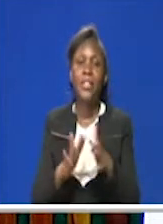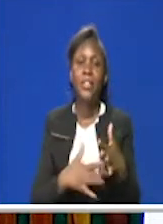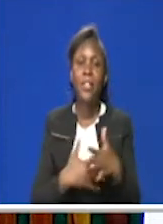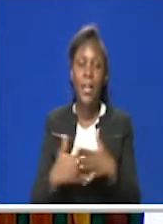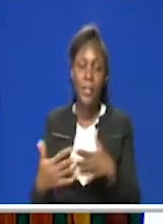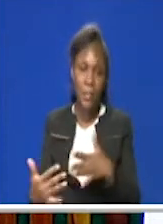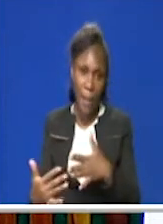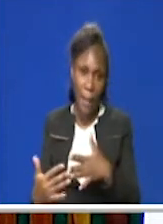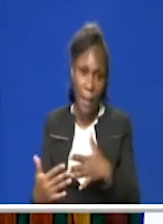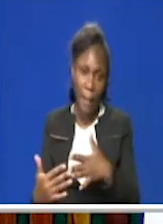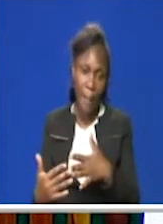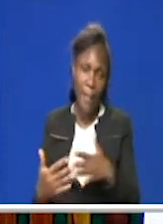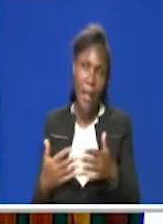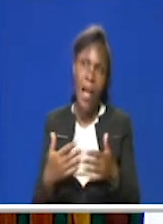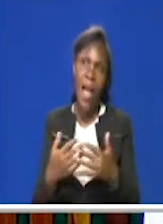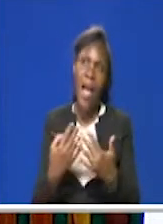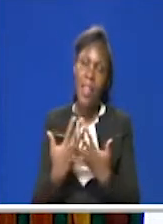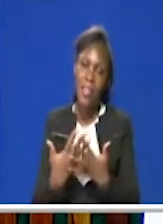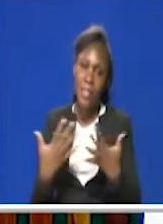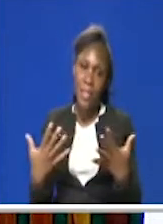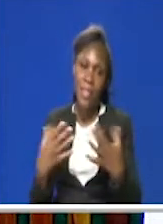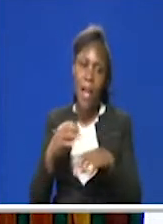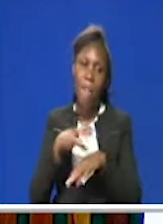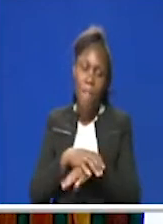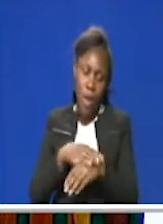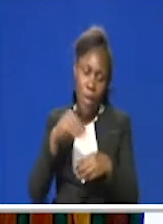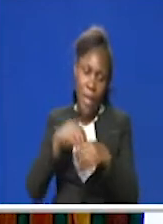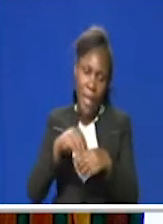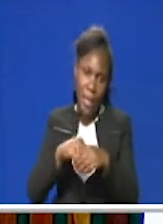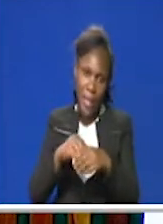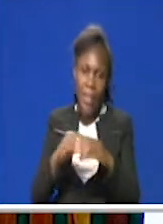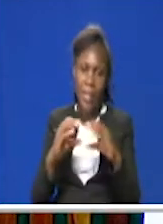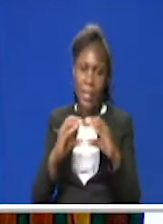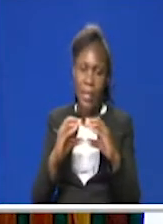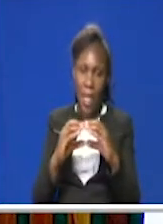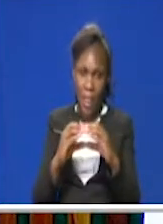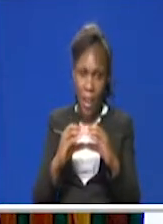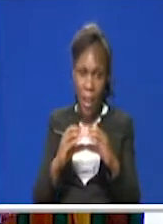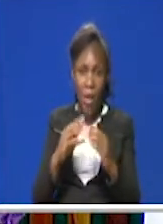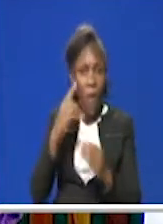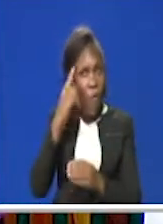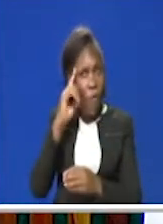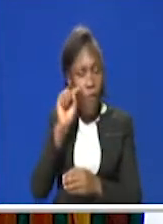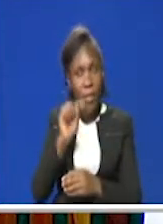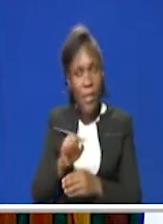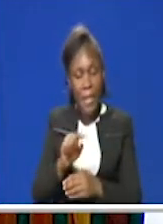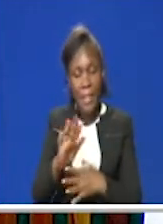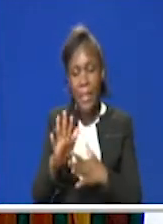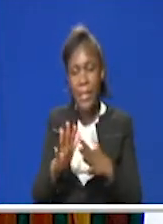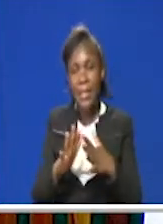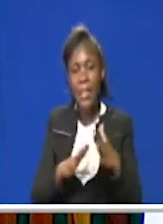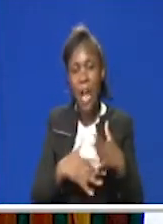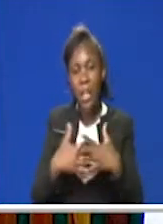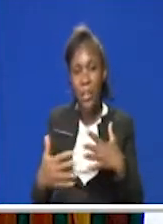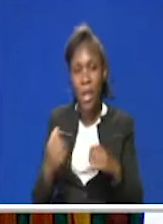Structures are organelles that are found within the cell. And for these structures to